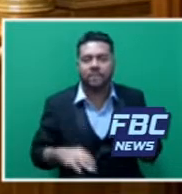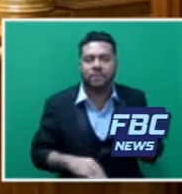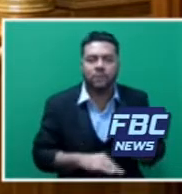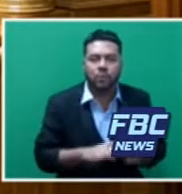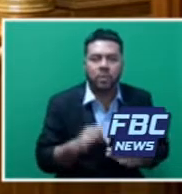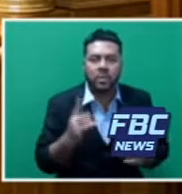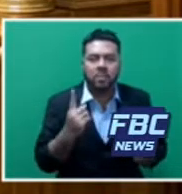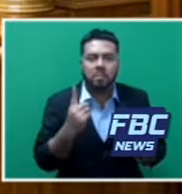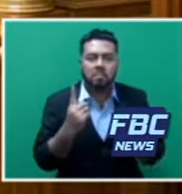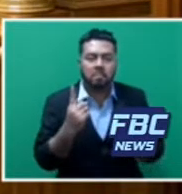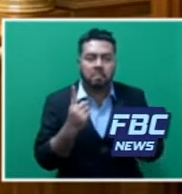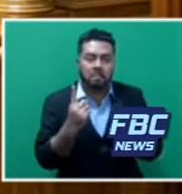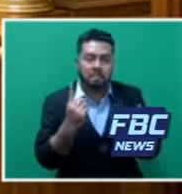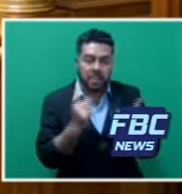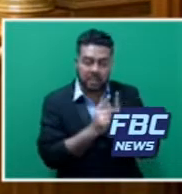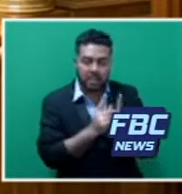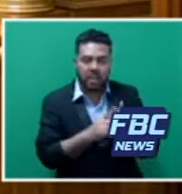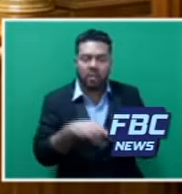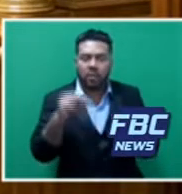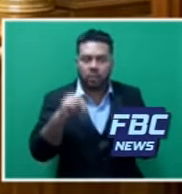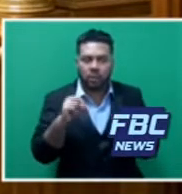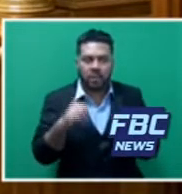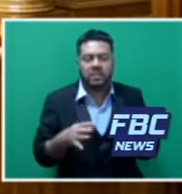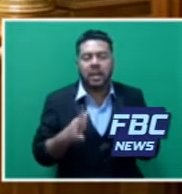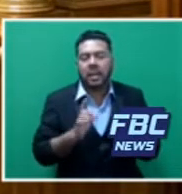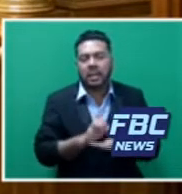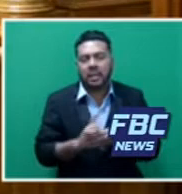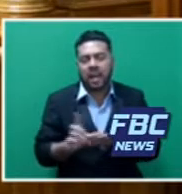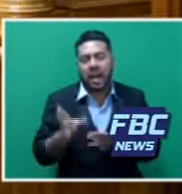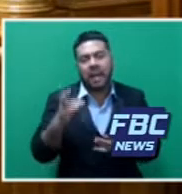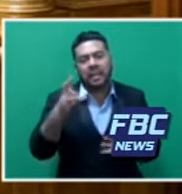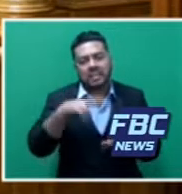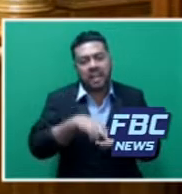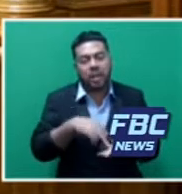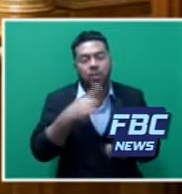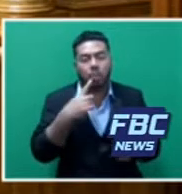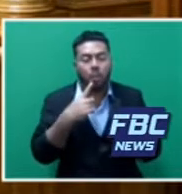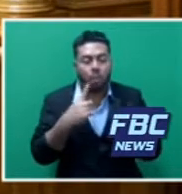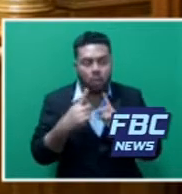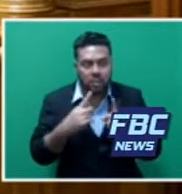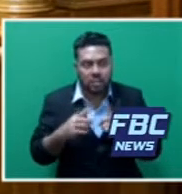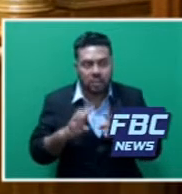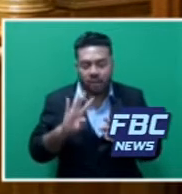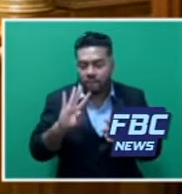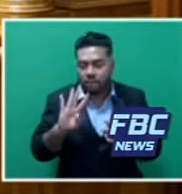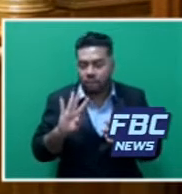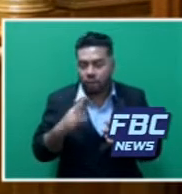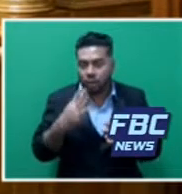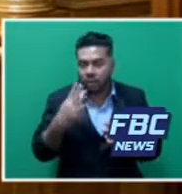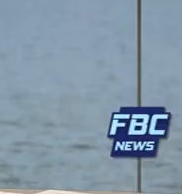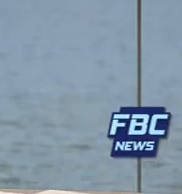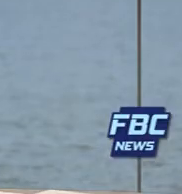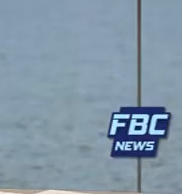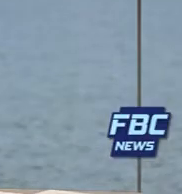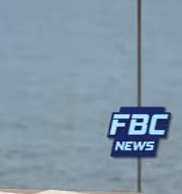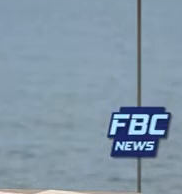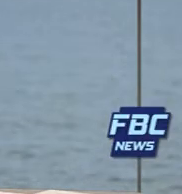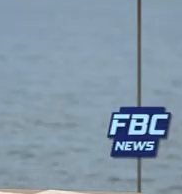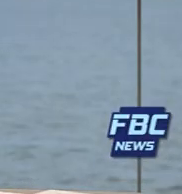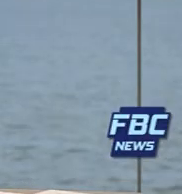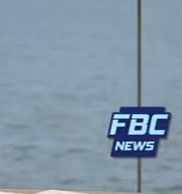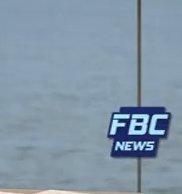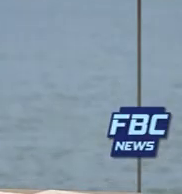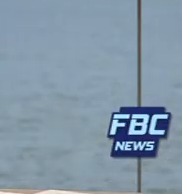requirements clearly provided under Standing Orders 40 Clause 1.